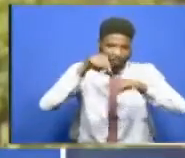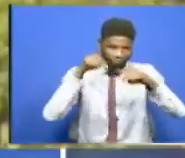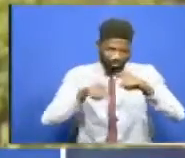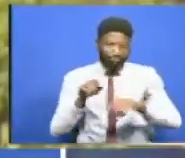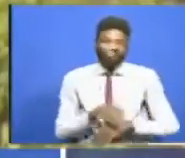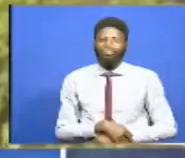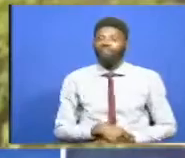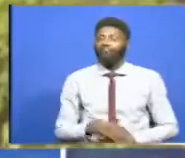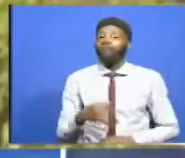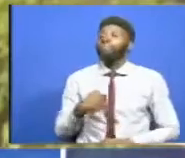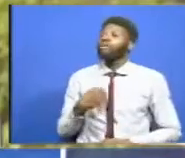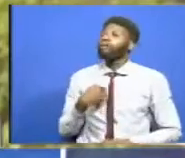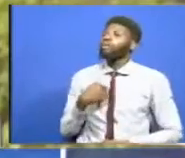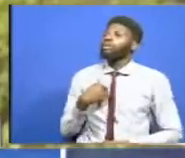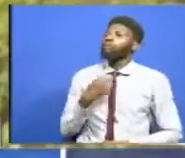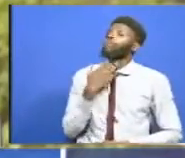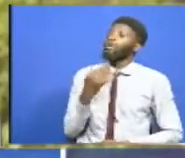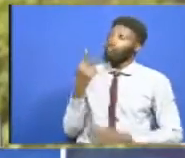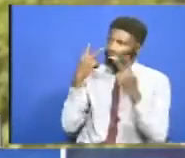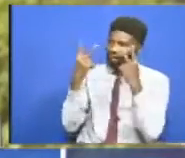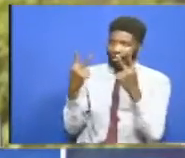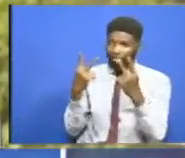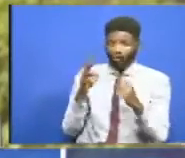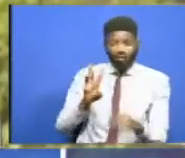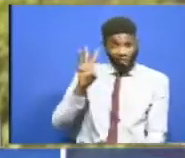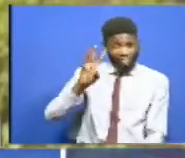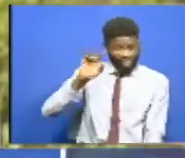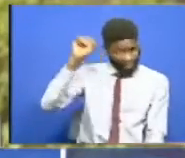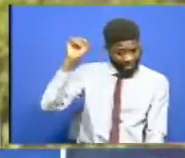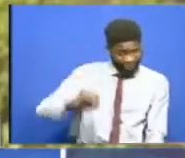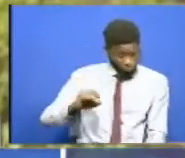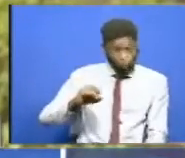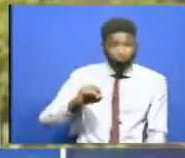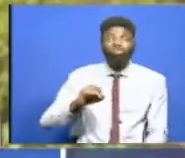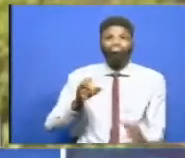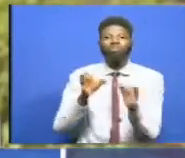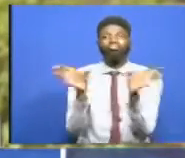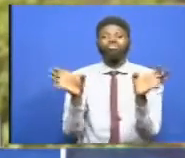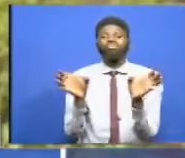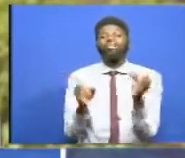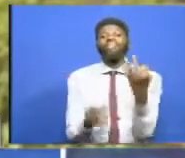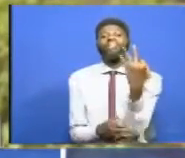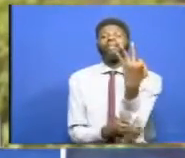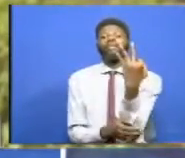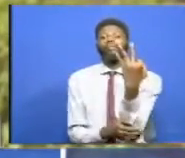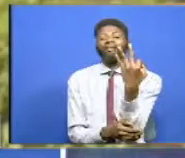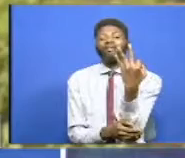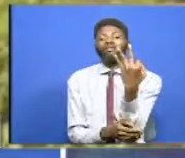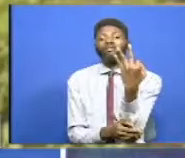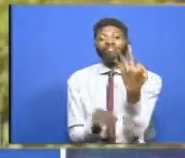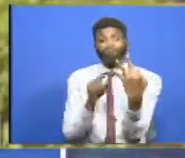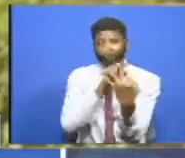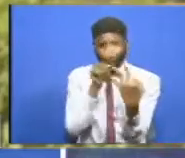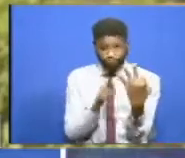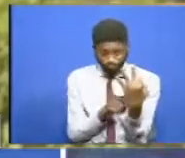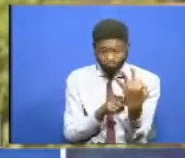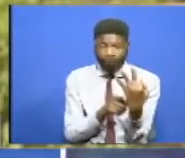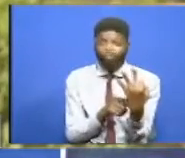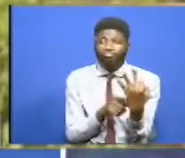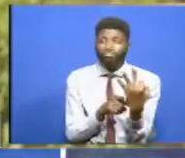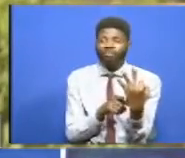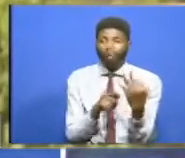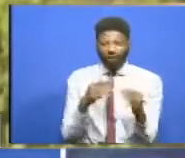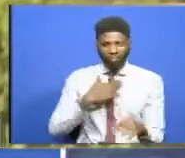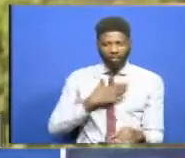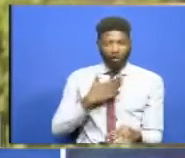would like to see that Wajir South is actually split into three constituencies, and that is where my